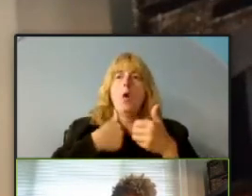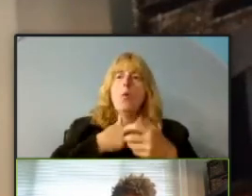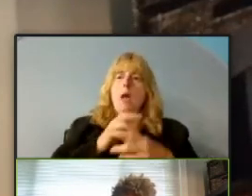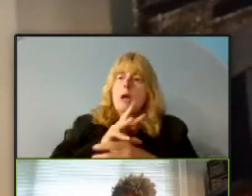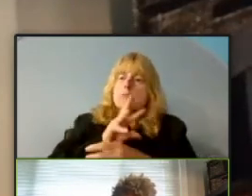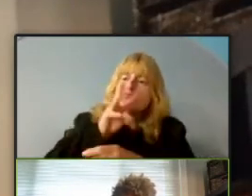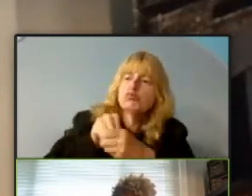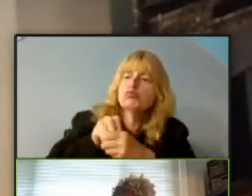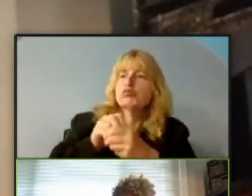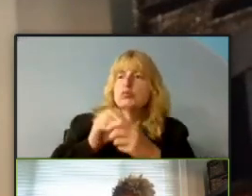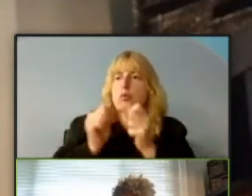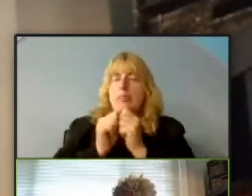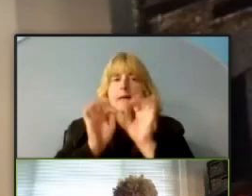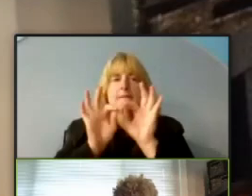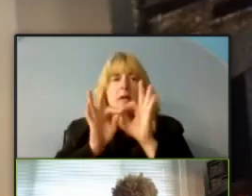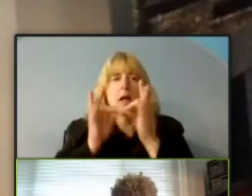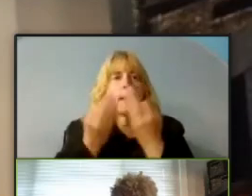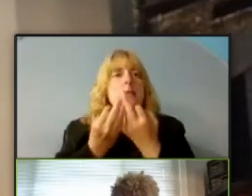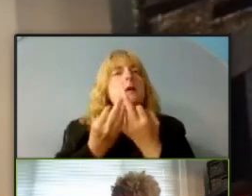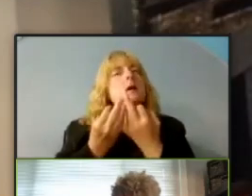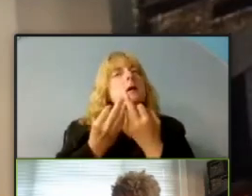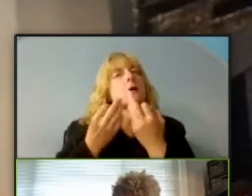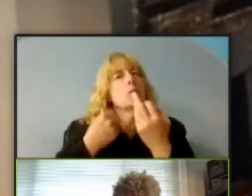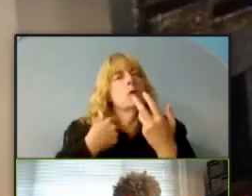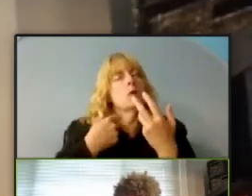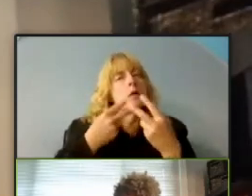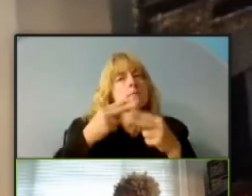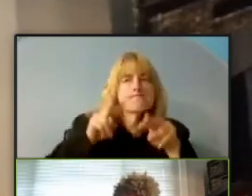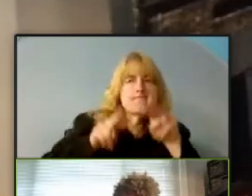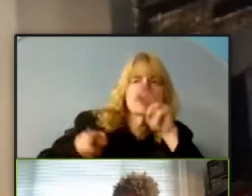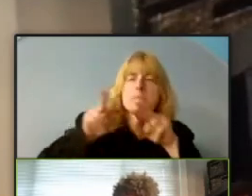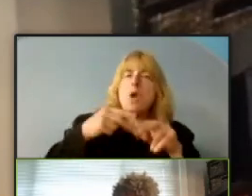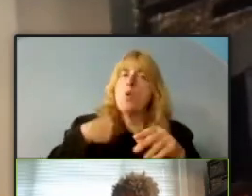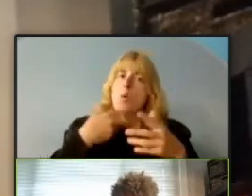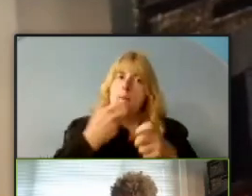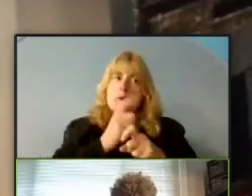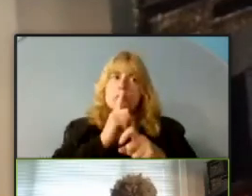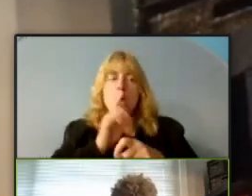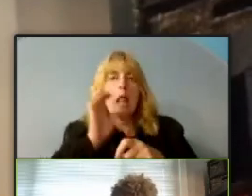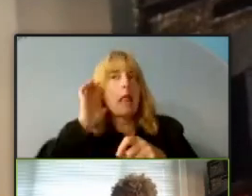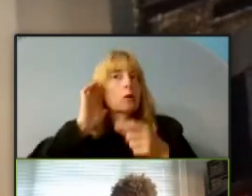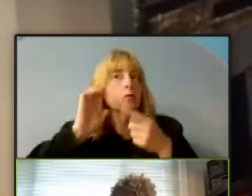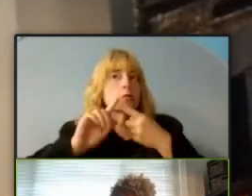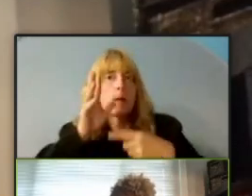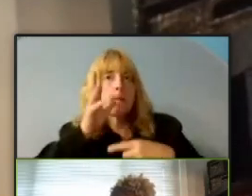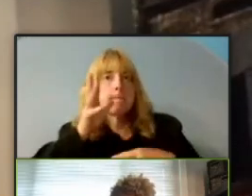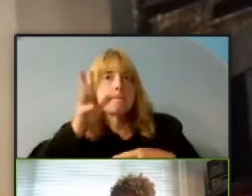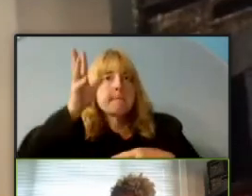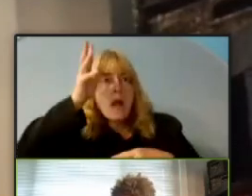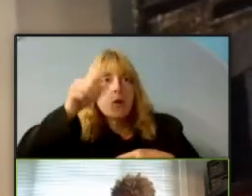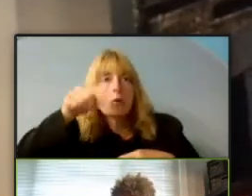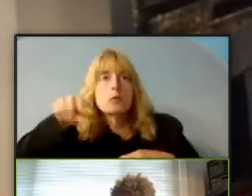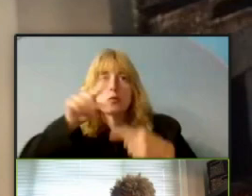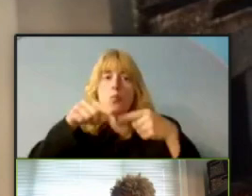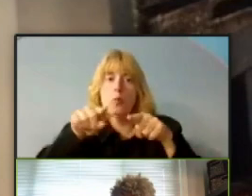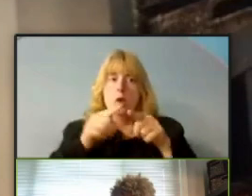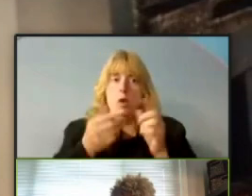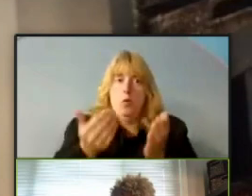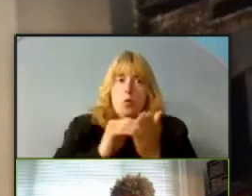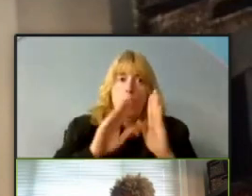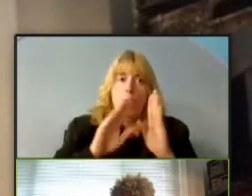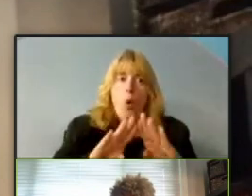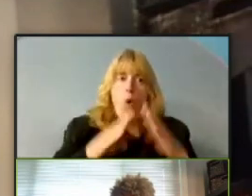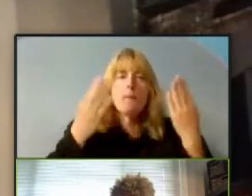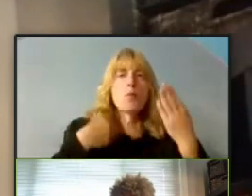and we want to make sure by listening to our parents during our reopening planning, we want to hear from our parents and